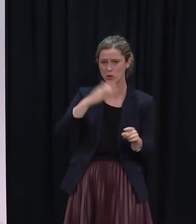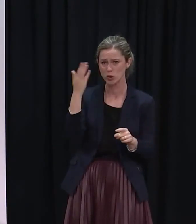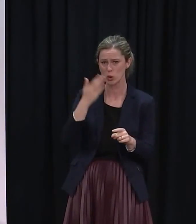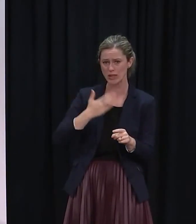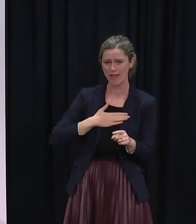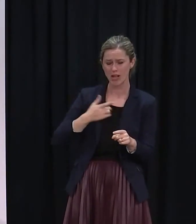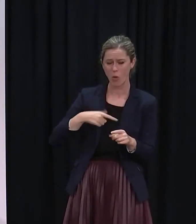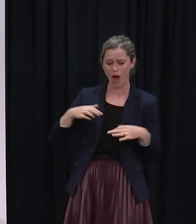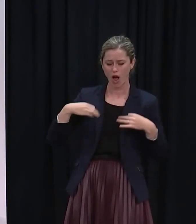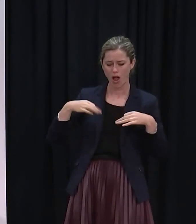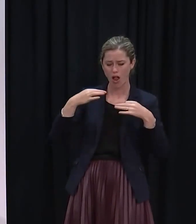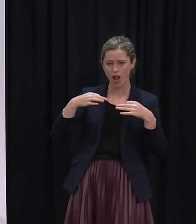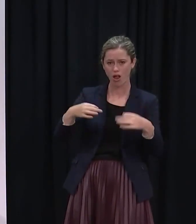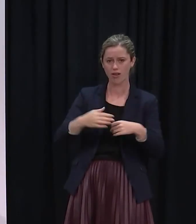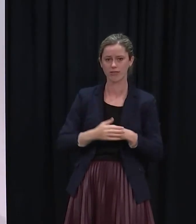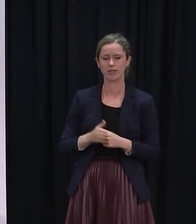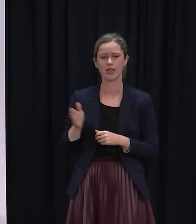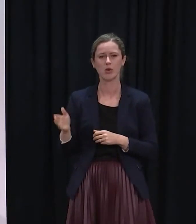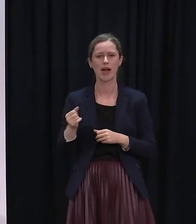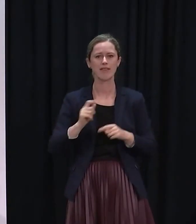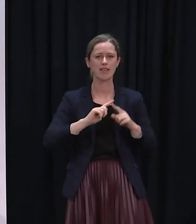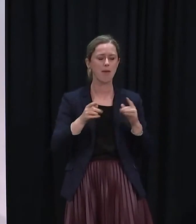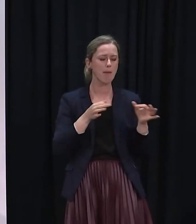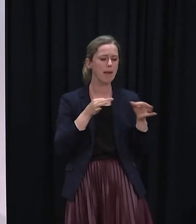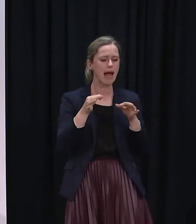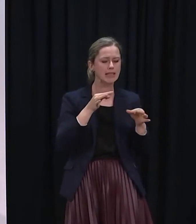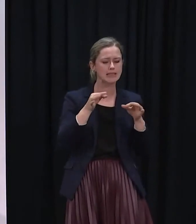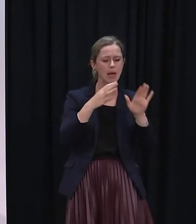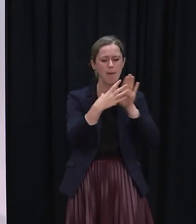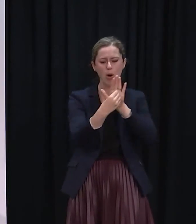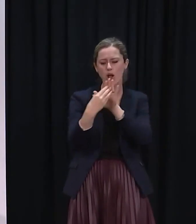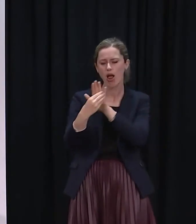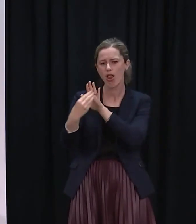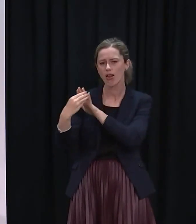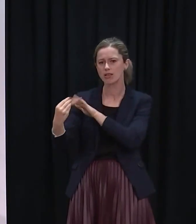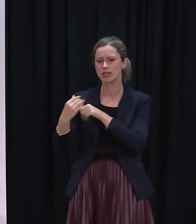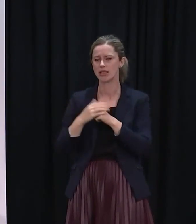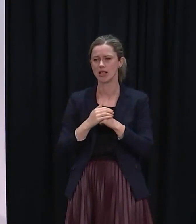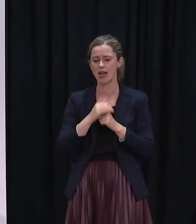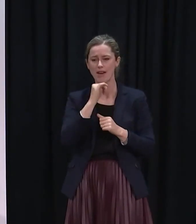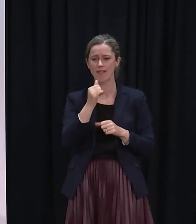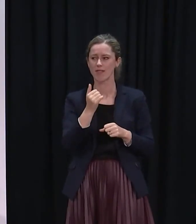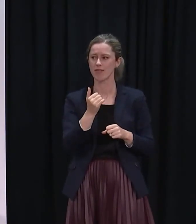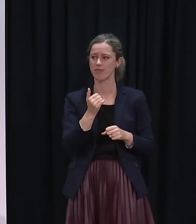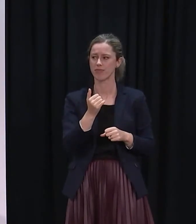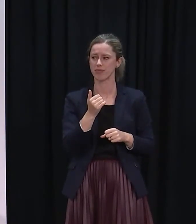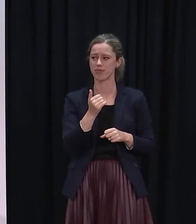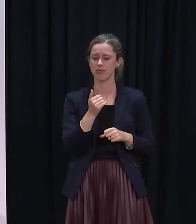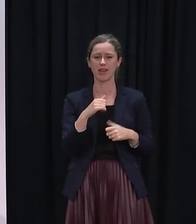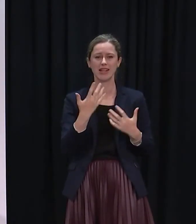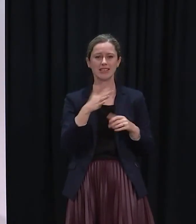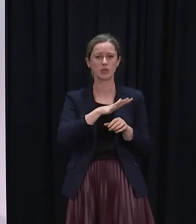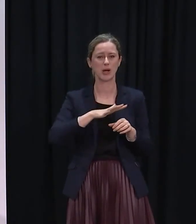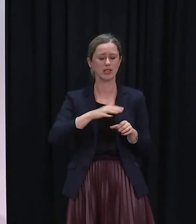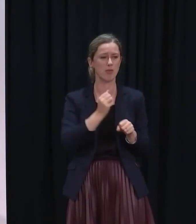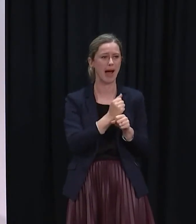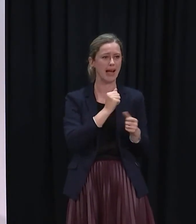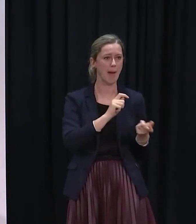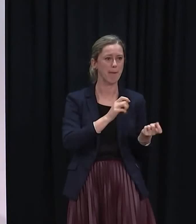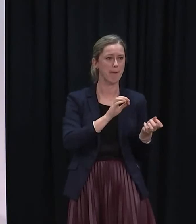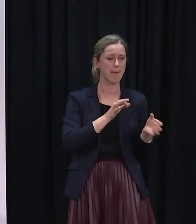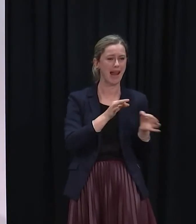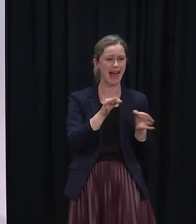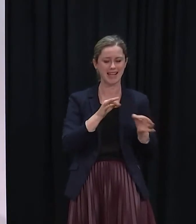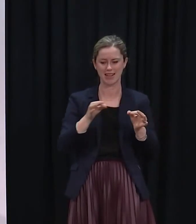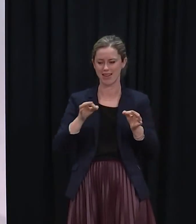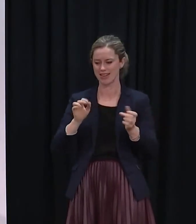haven't you done it until now? Well, look, we've got a whole variety of different plans and models, but every time, in every situation, you have to keep refining that and you have to